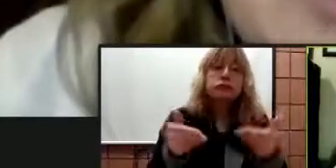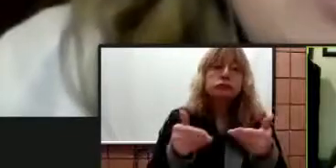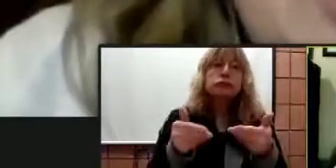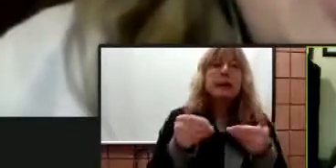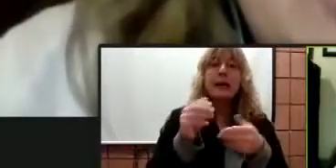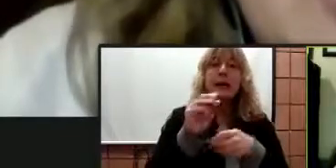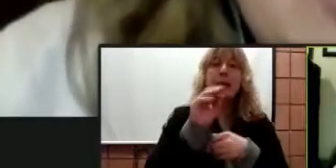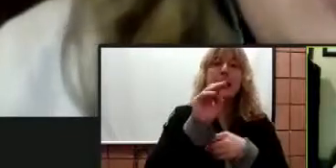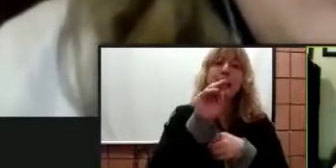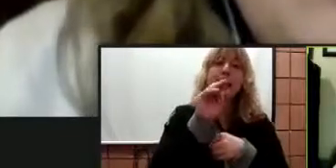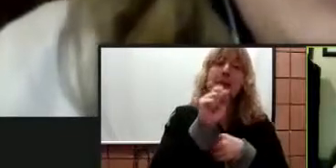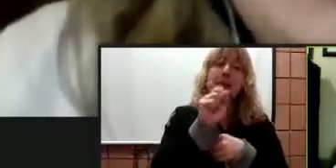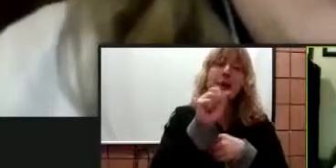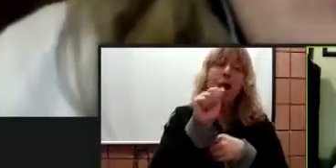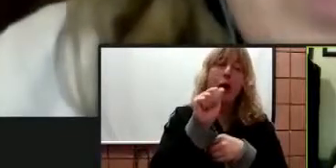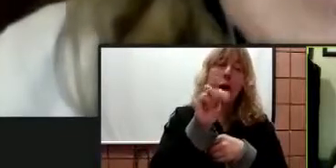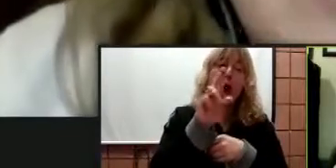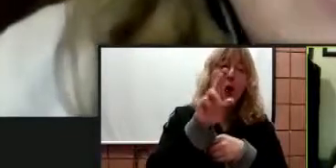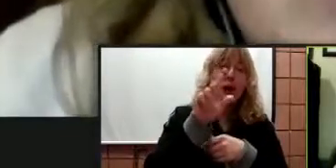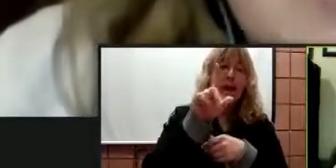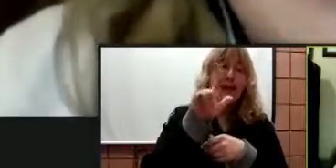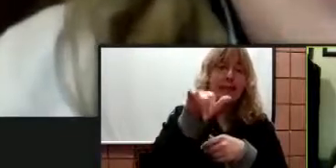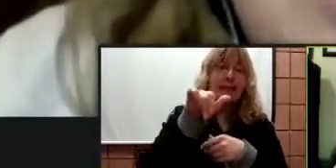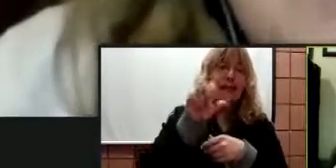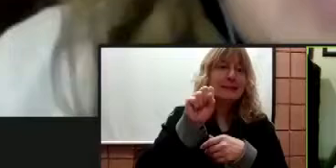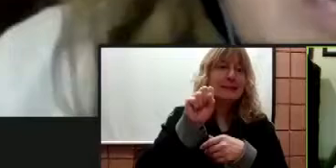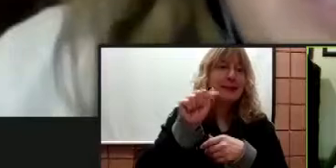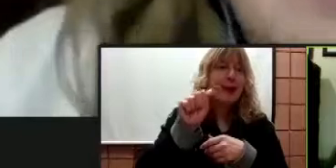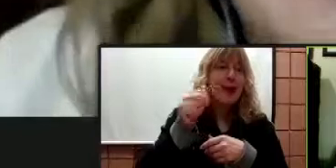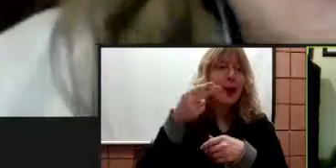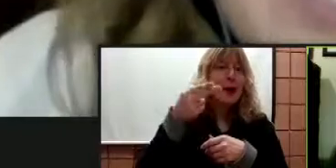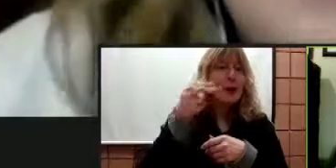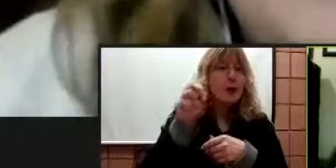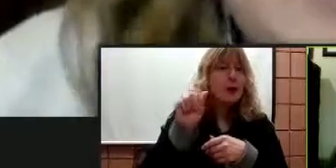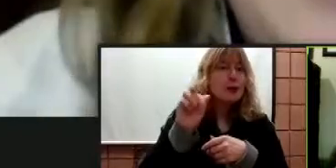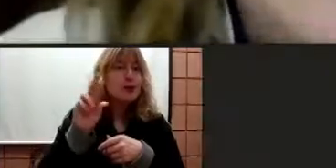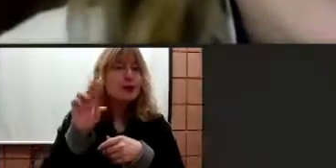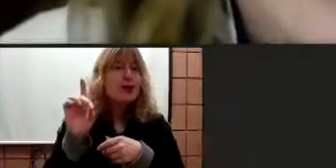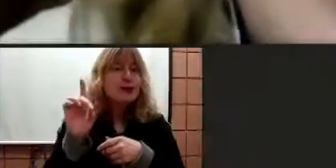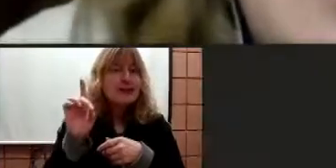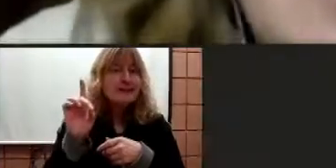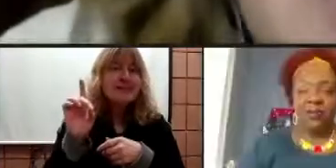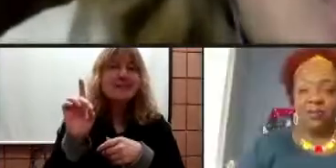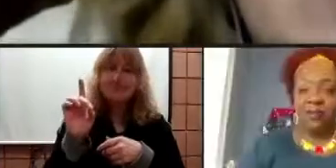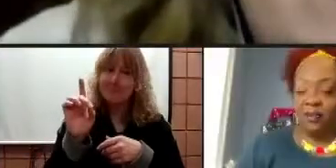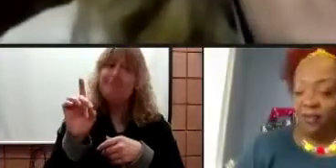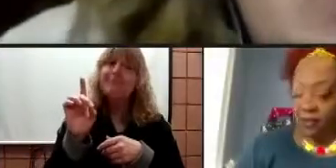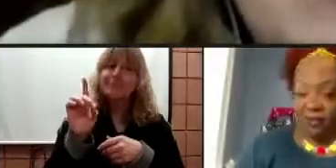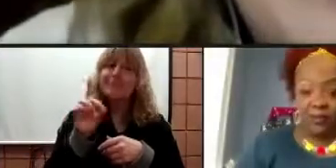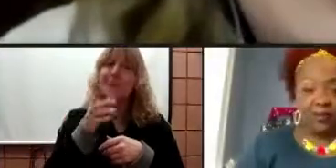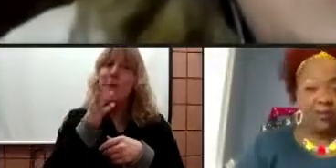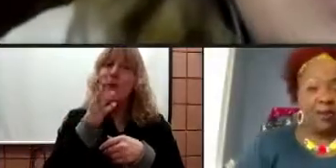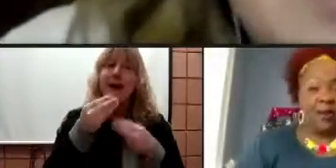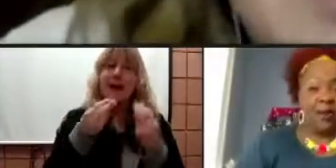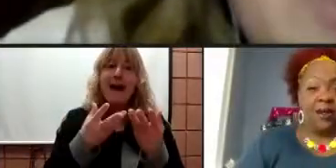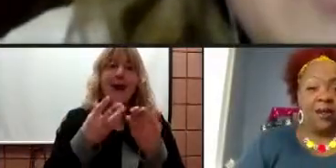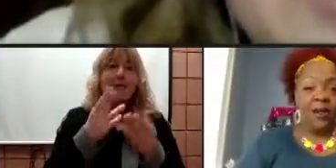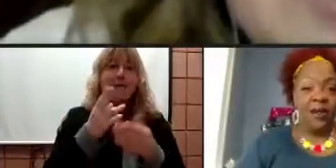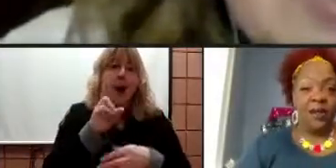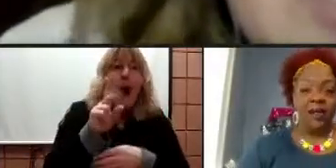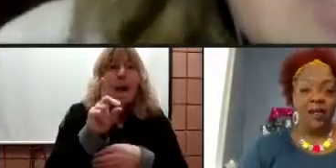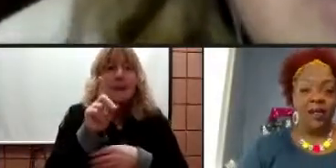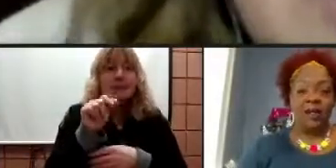Miss Arlisa Hurd, who is going to give us a state update on the federal